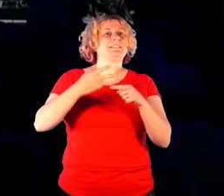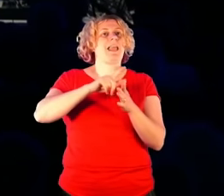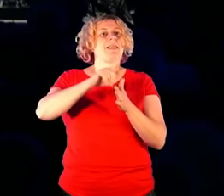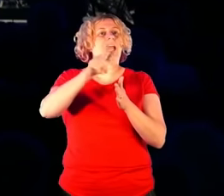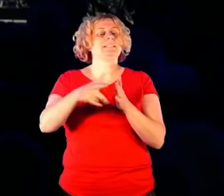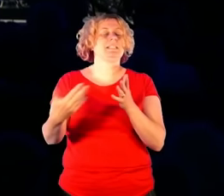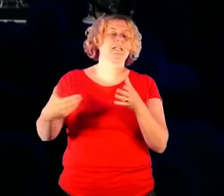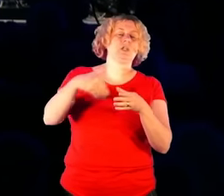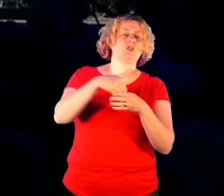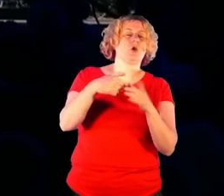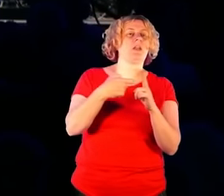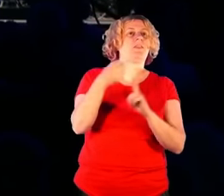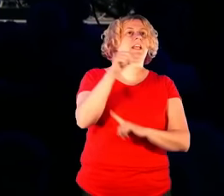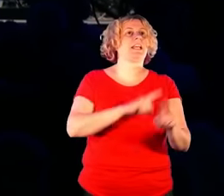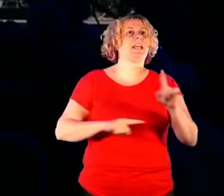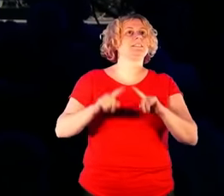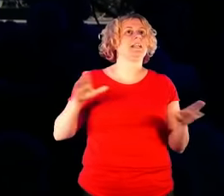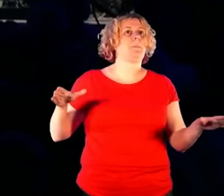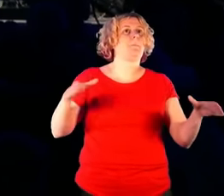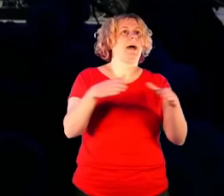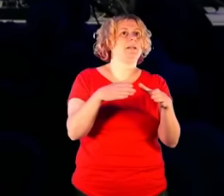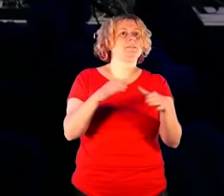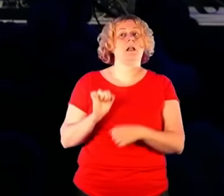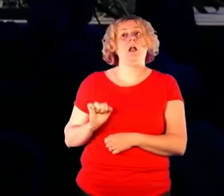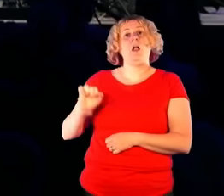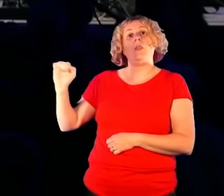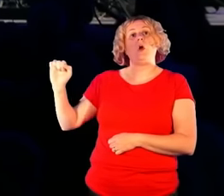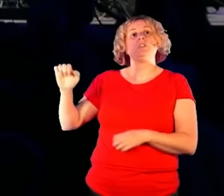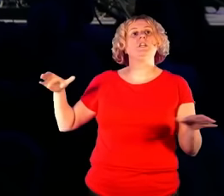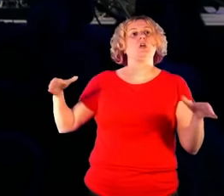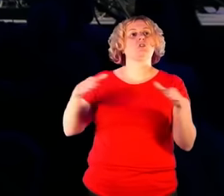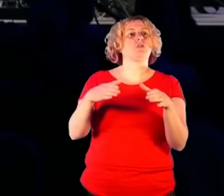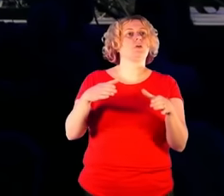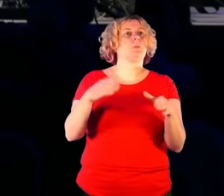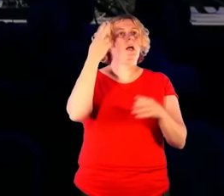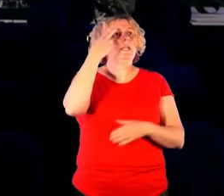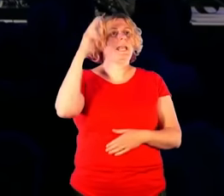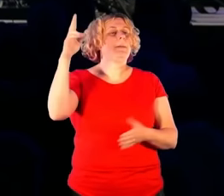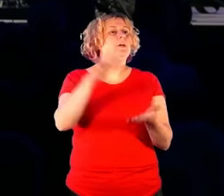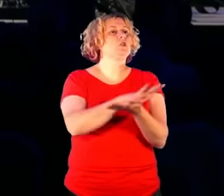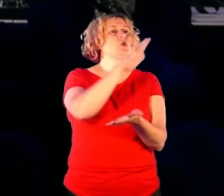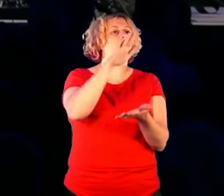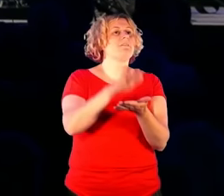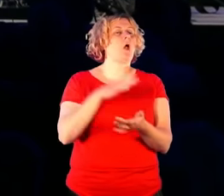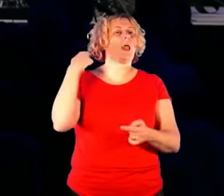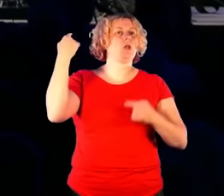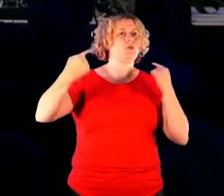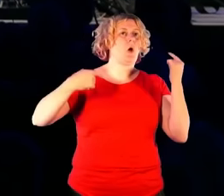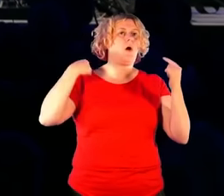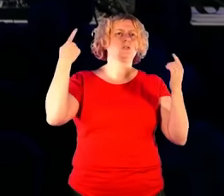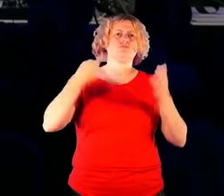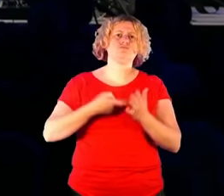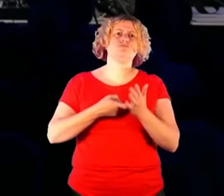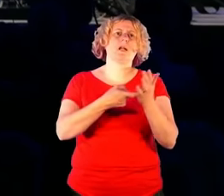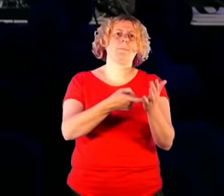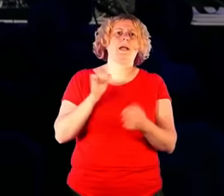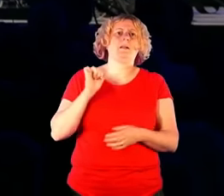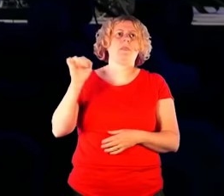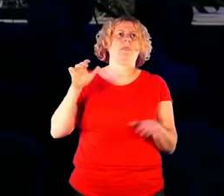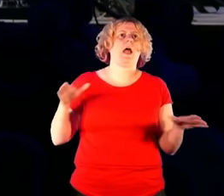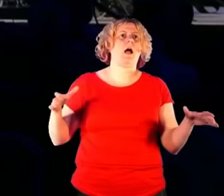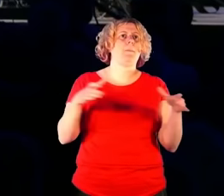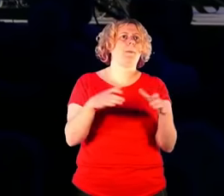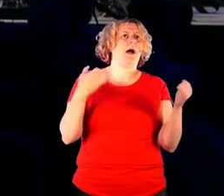band. These guys play in a group called Joyful Noise. Really recommend Joyful Noise to you. It's a great band to listen